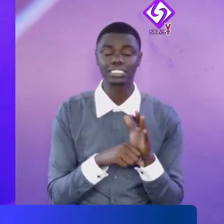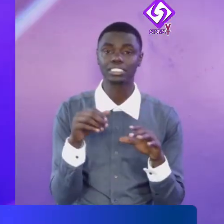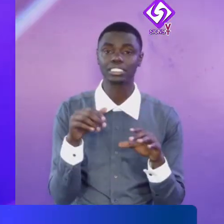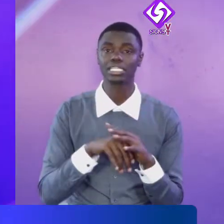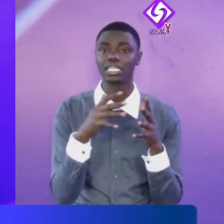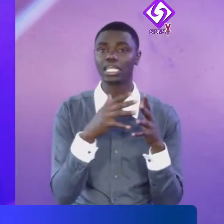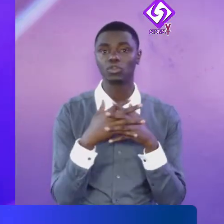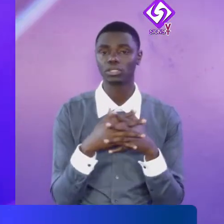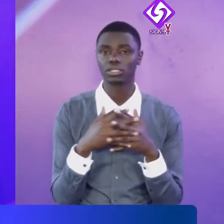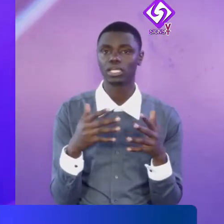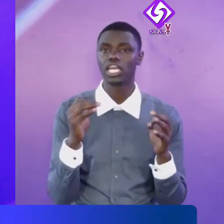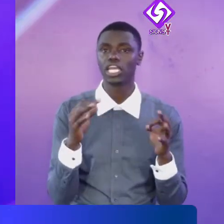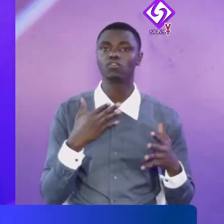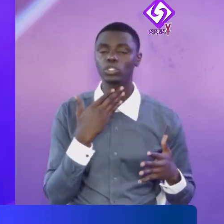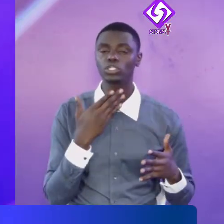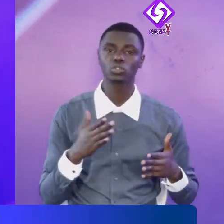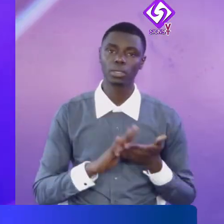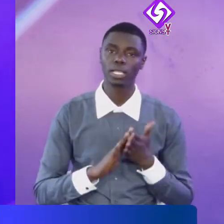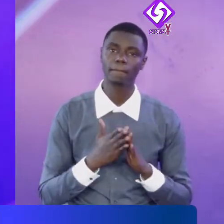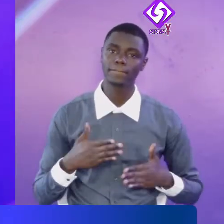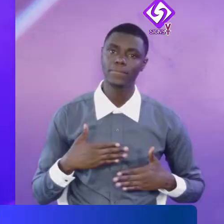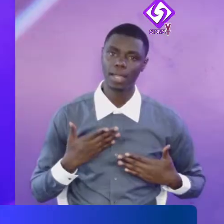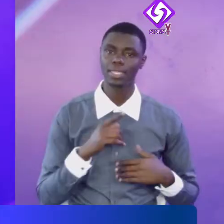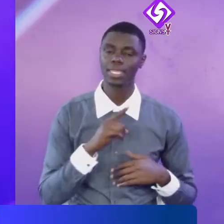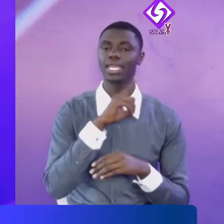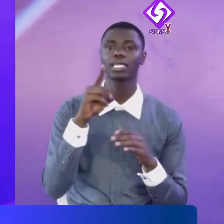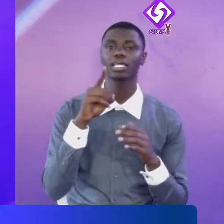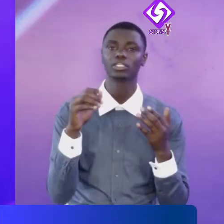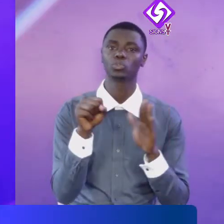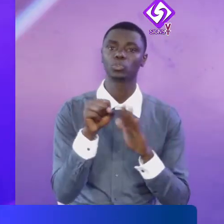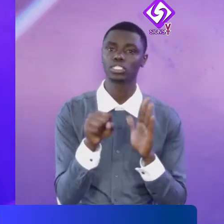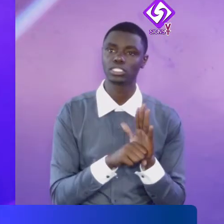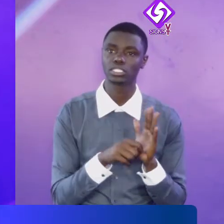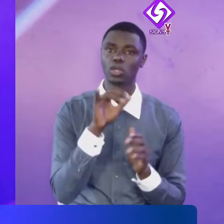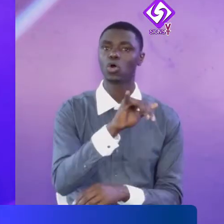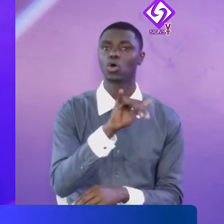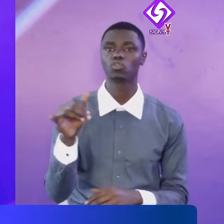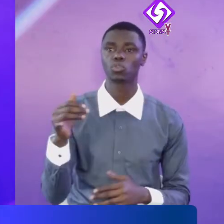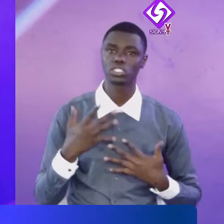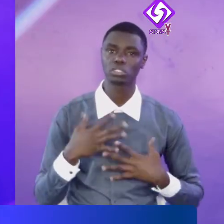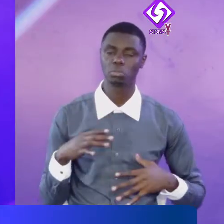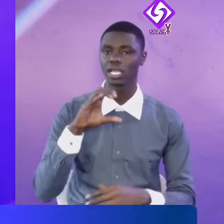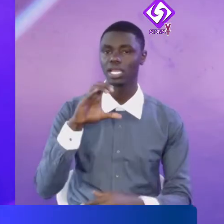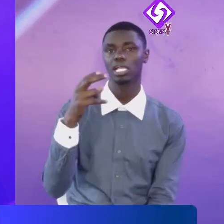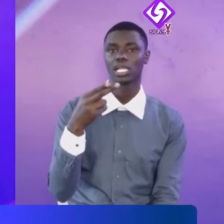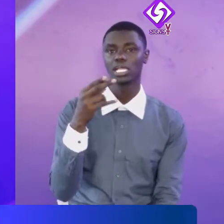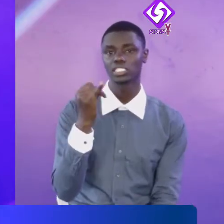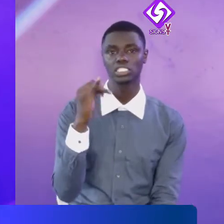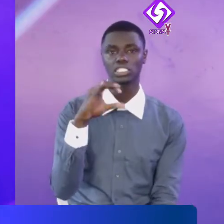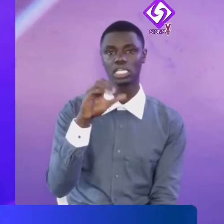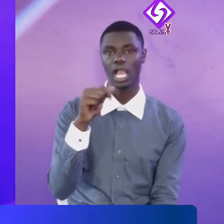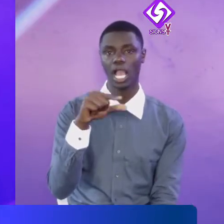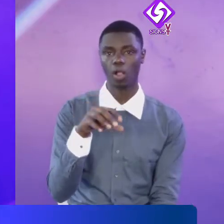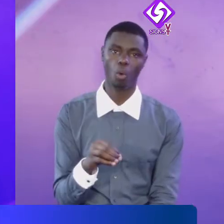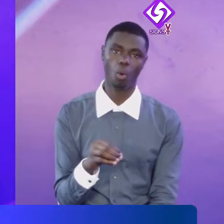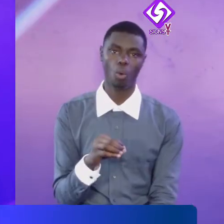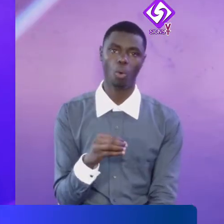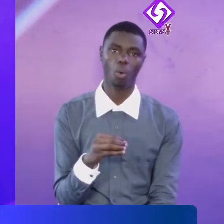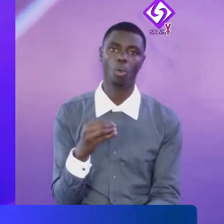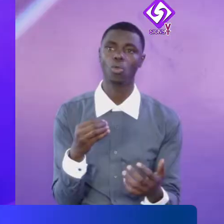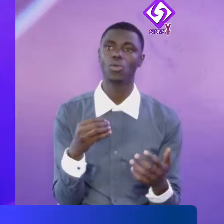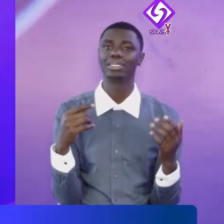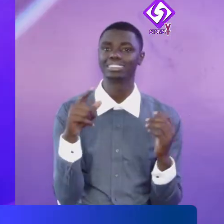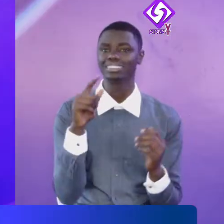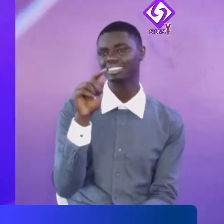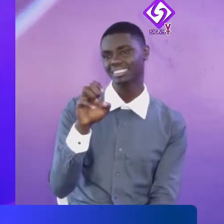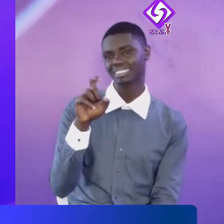example, if you want to be happy in the US, go to the states which are more of those ones like Chicago. The Texas